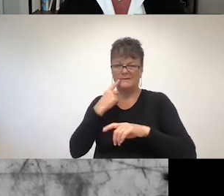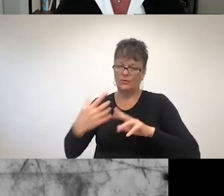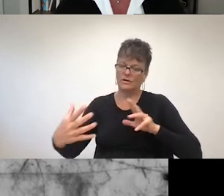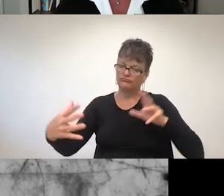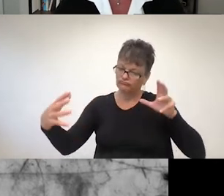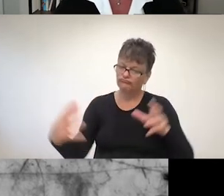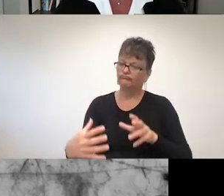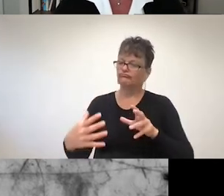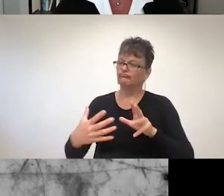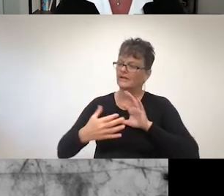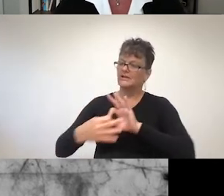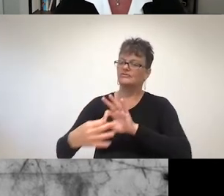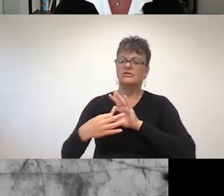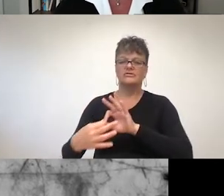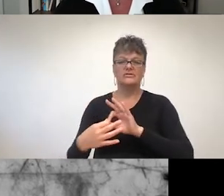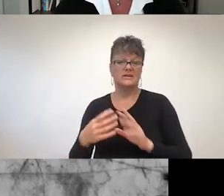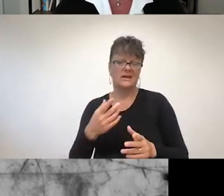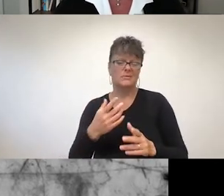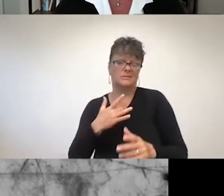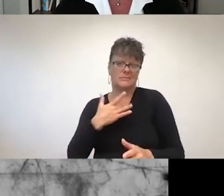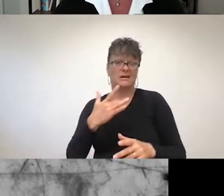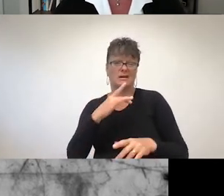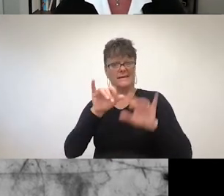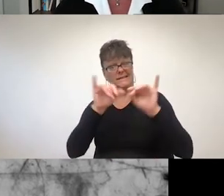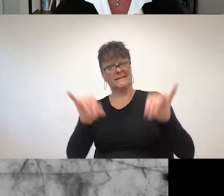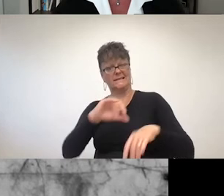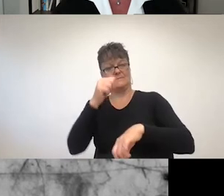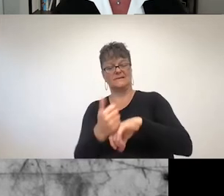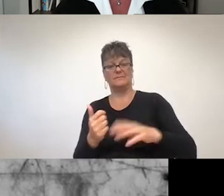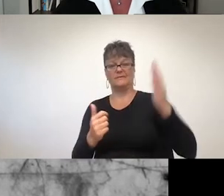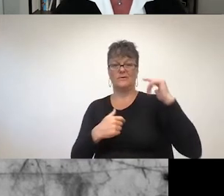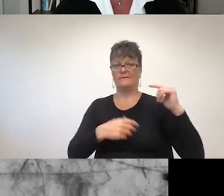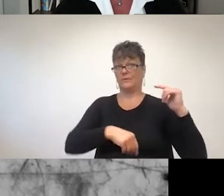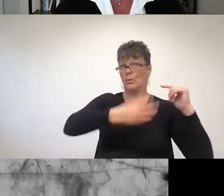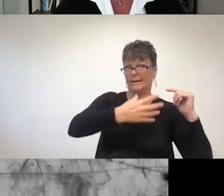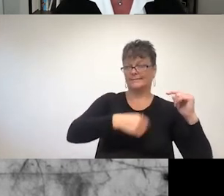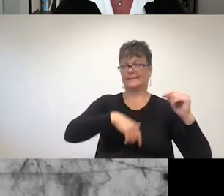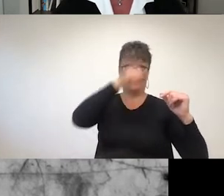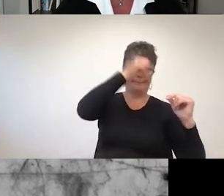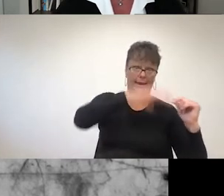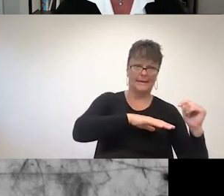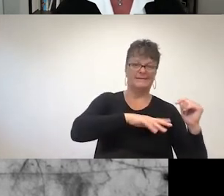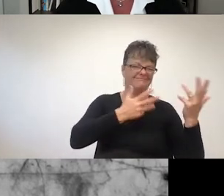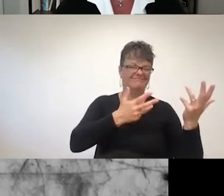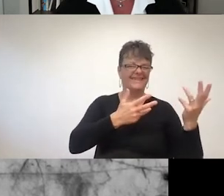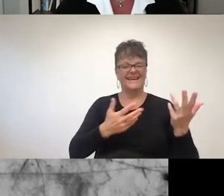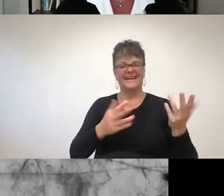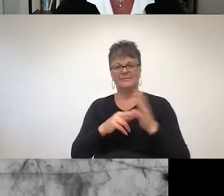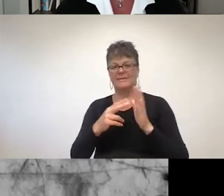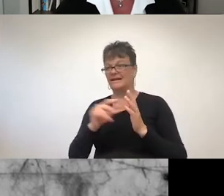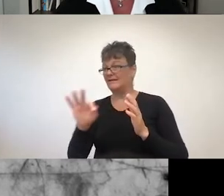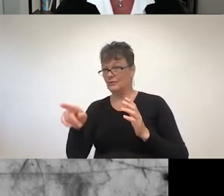by definition, they exclude other identities and other population groups. So thinking about that emotional labor, if we are